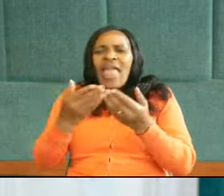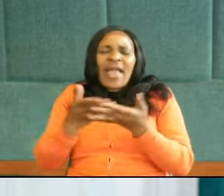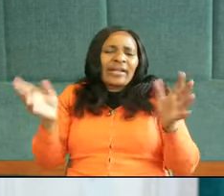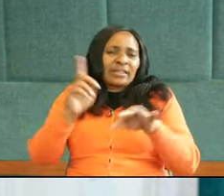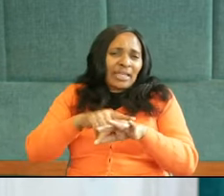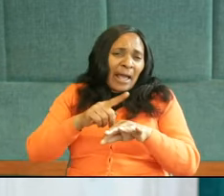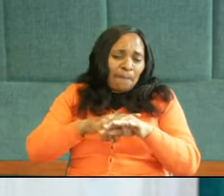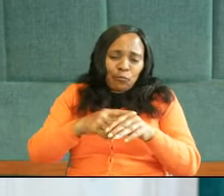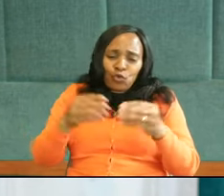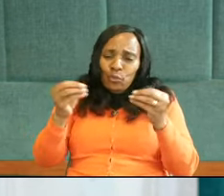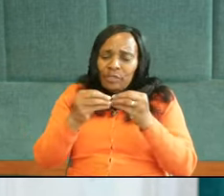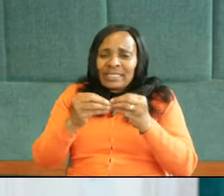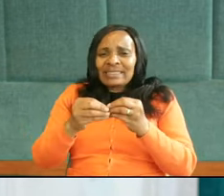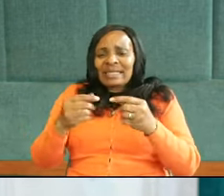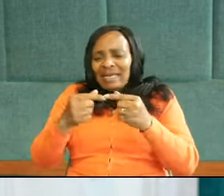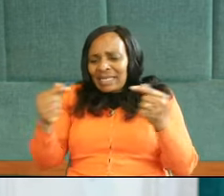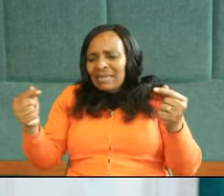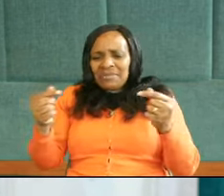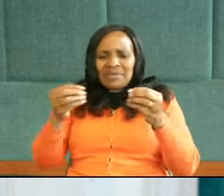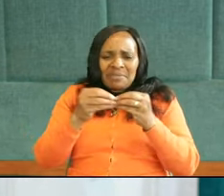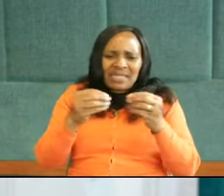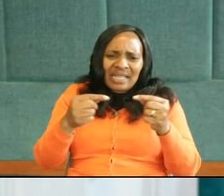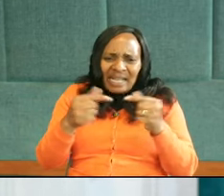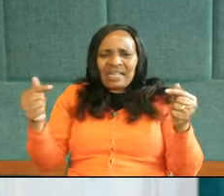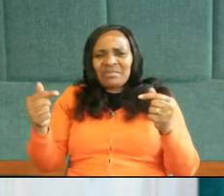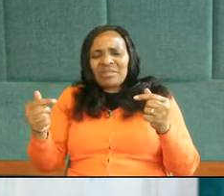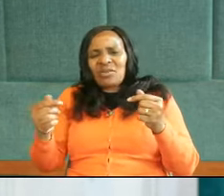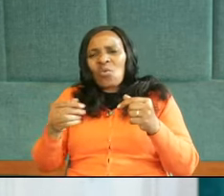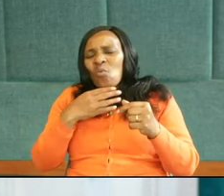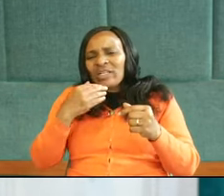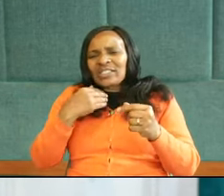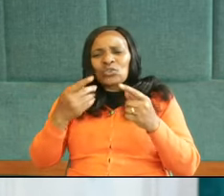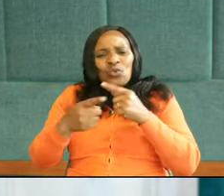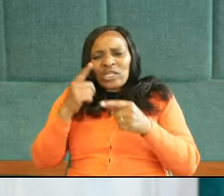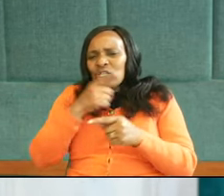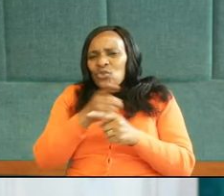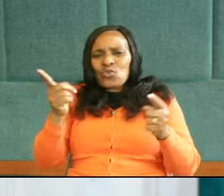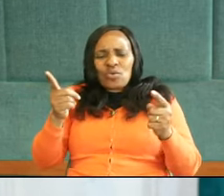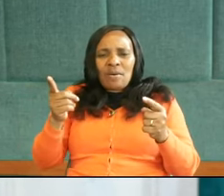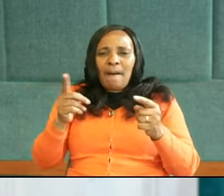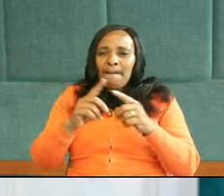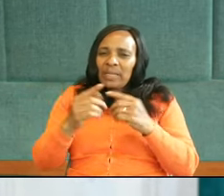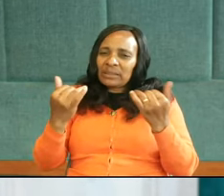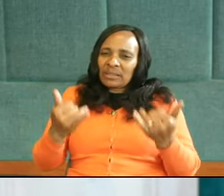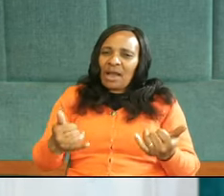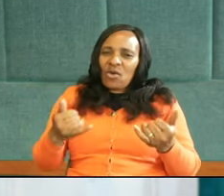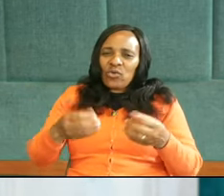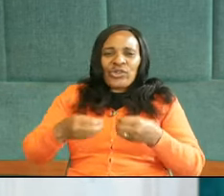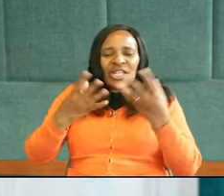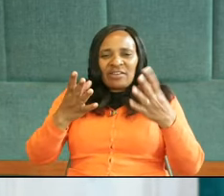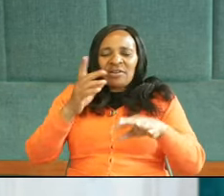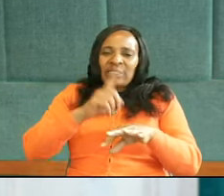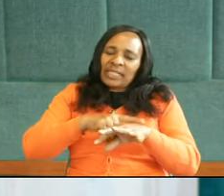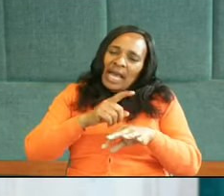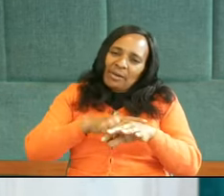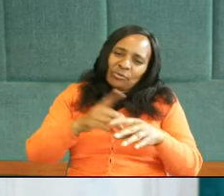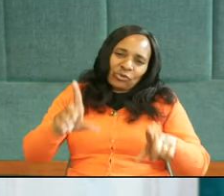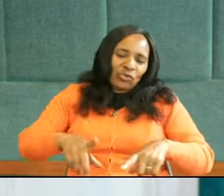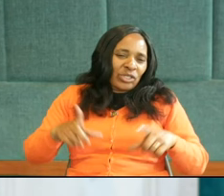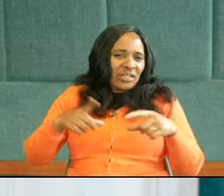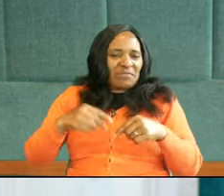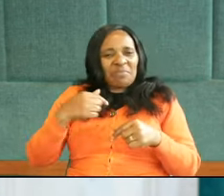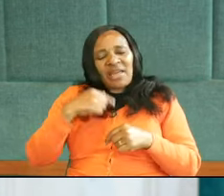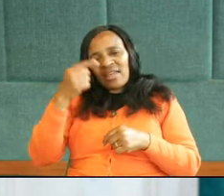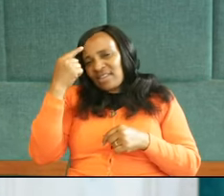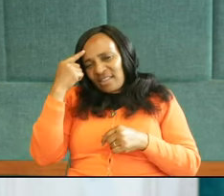this enemy of yours, you feel like you want to strike him dead, but you still give him a chance to live. Mm. So I